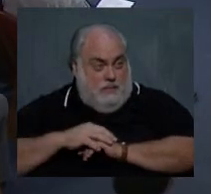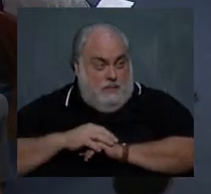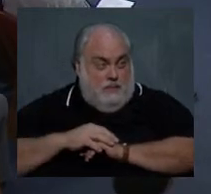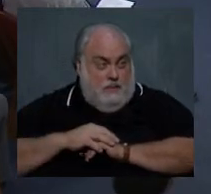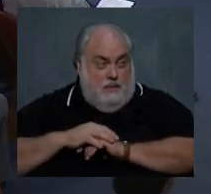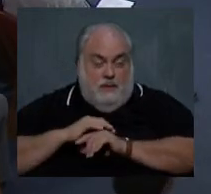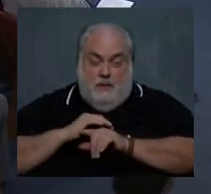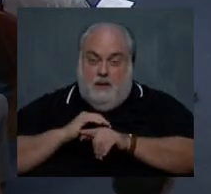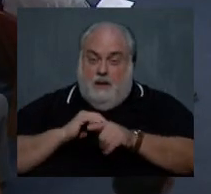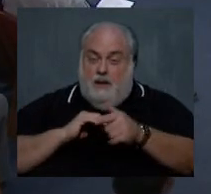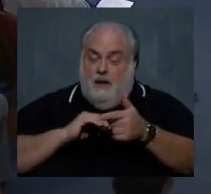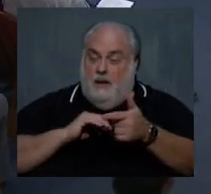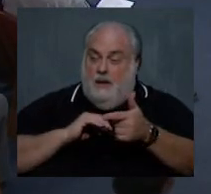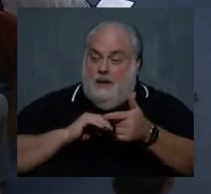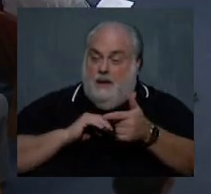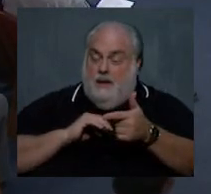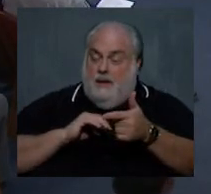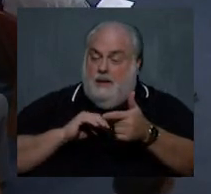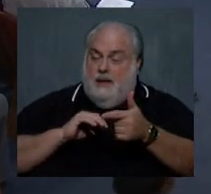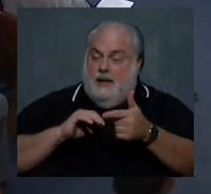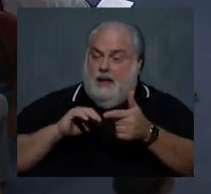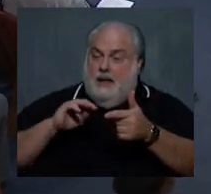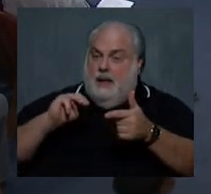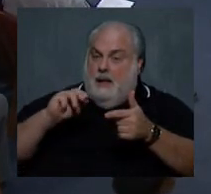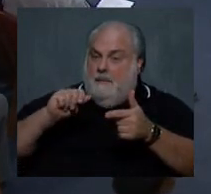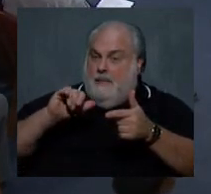I think it takes.